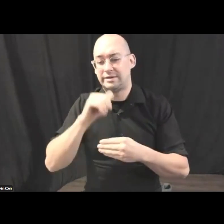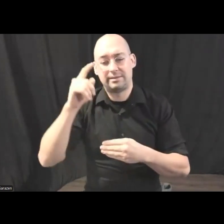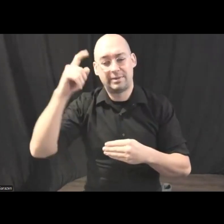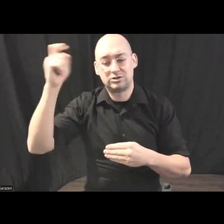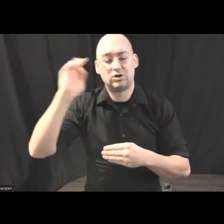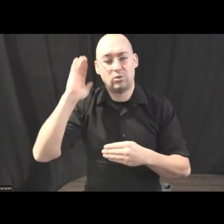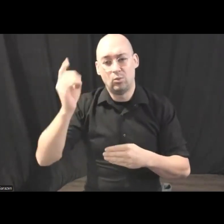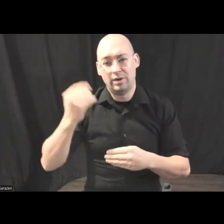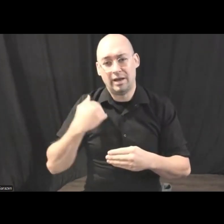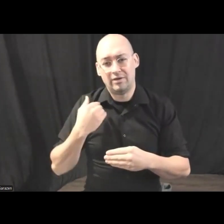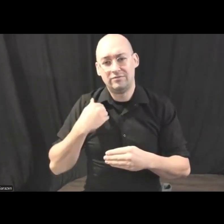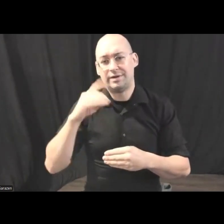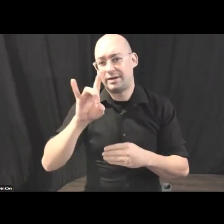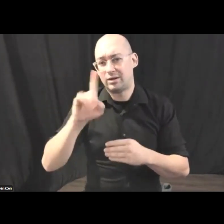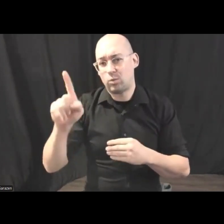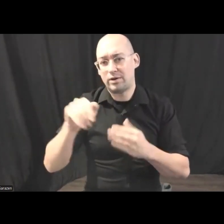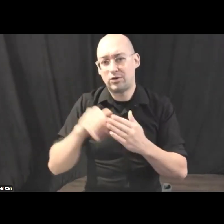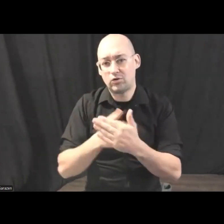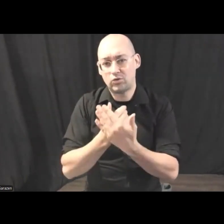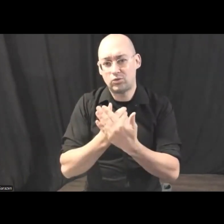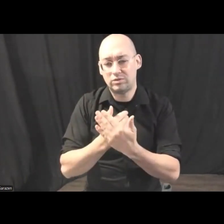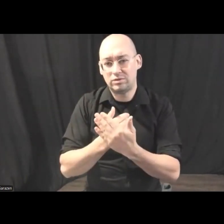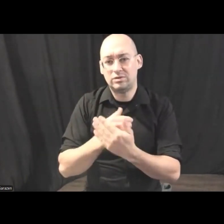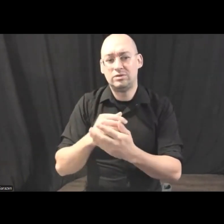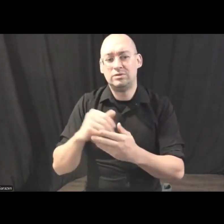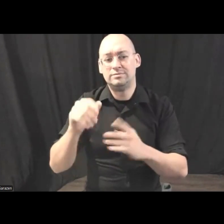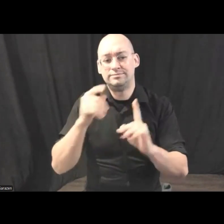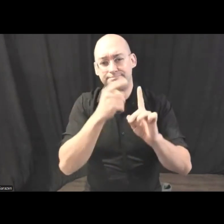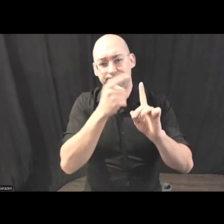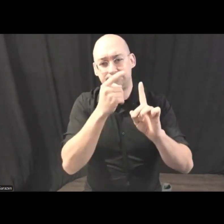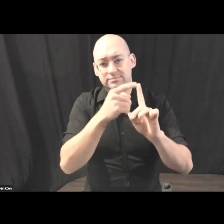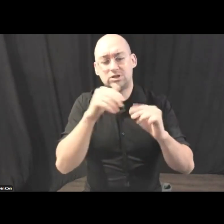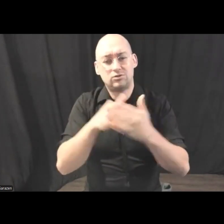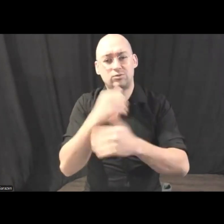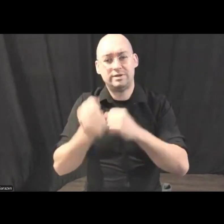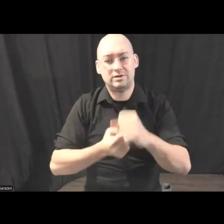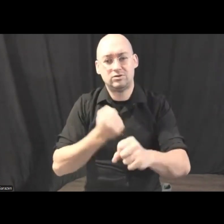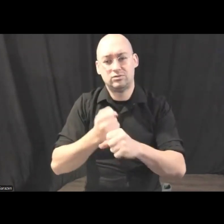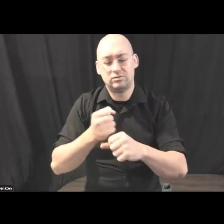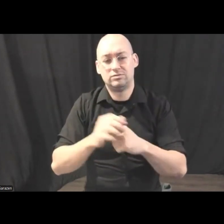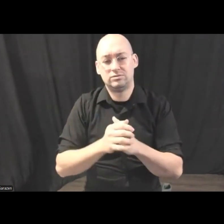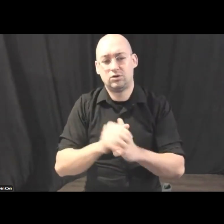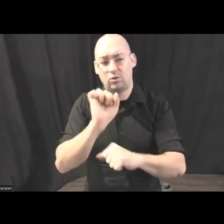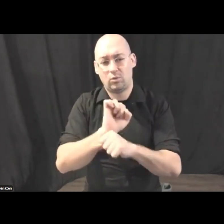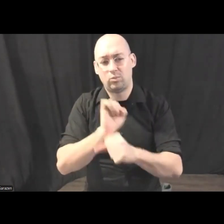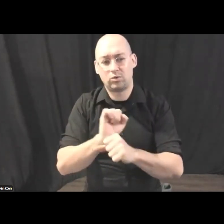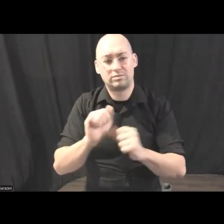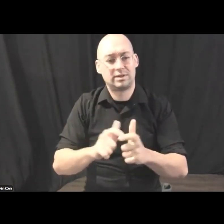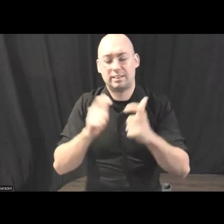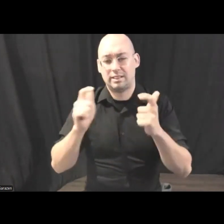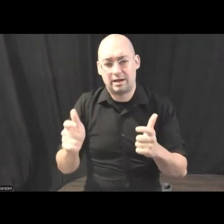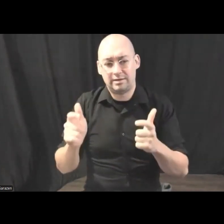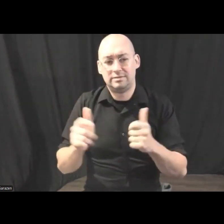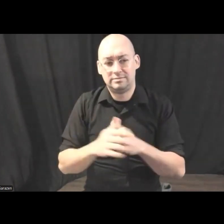have 81 new initiatives heading into our 5th year, that the work would just be so plentiful and keep